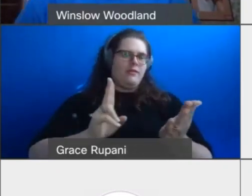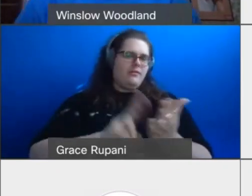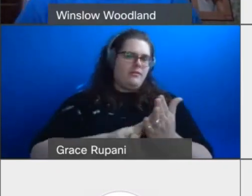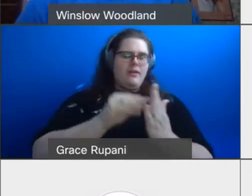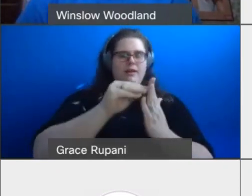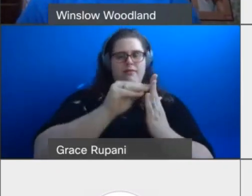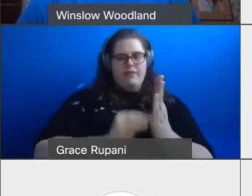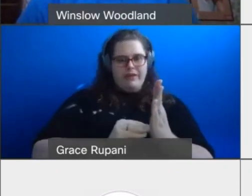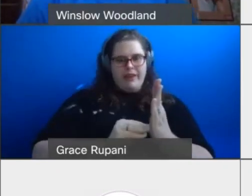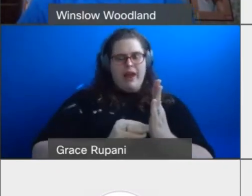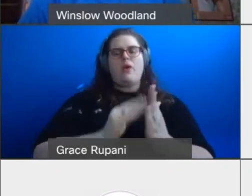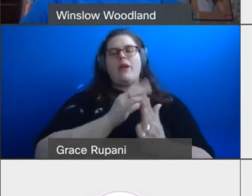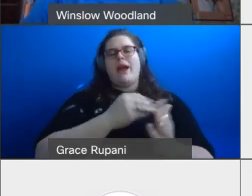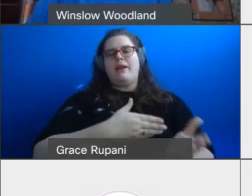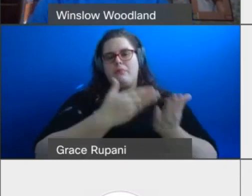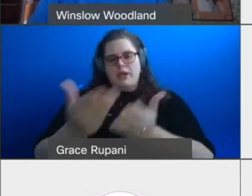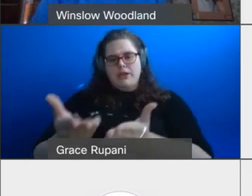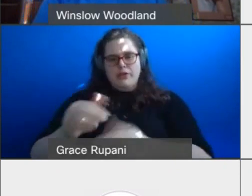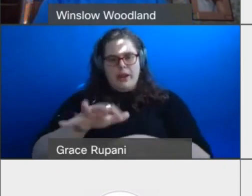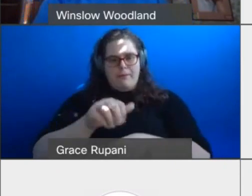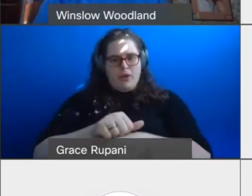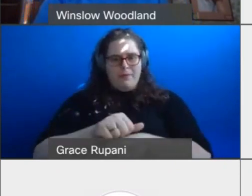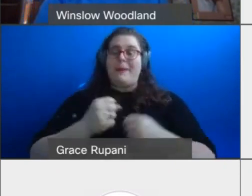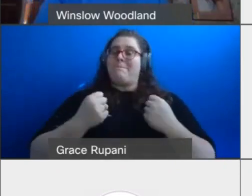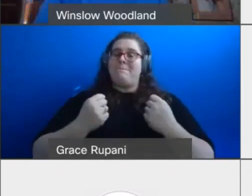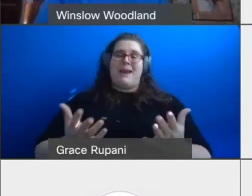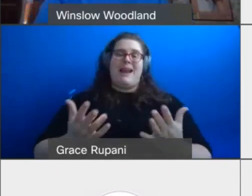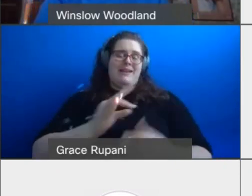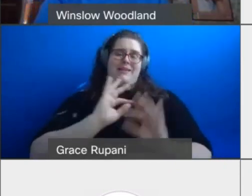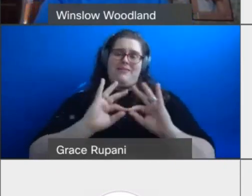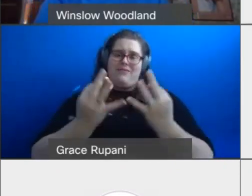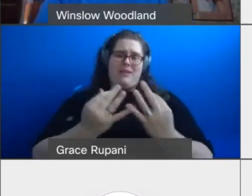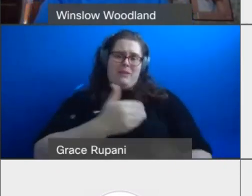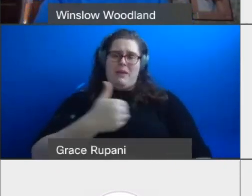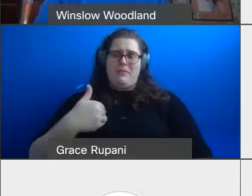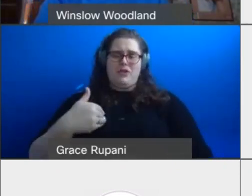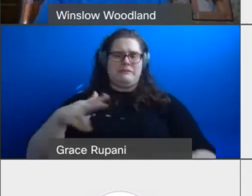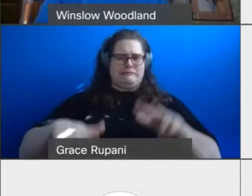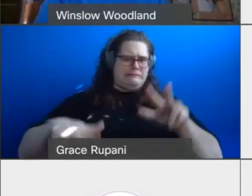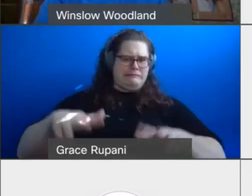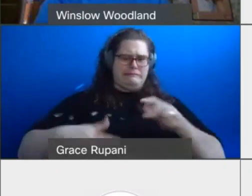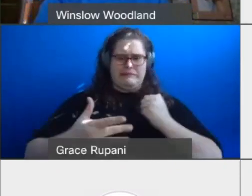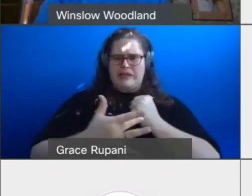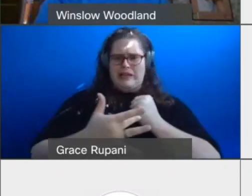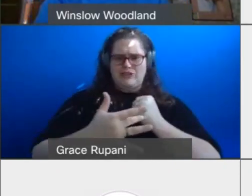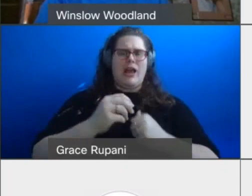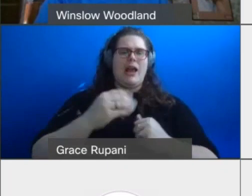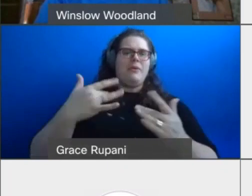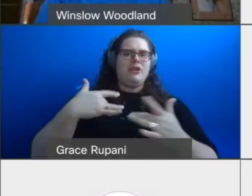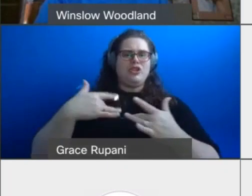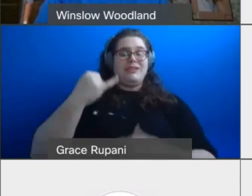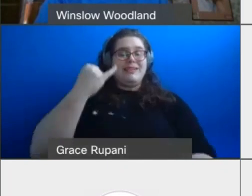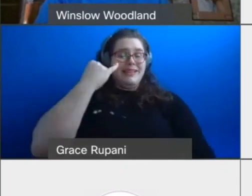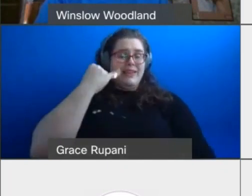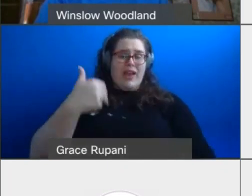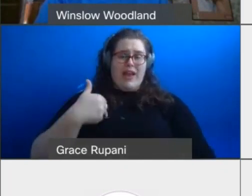not use technology and take their time in responding to urgent matters. I'm concerned that people that have already have consents in place will